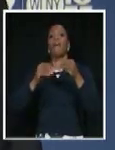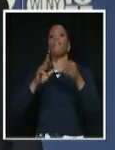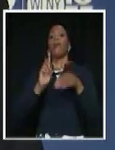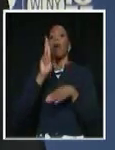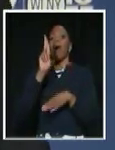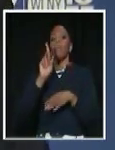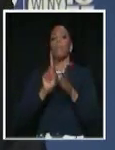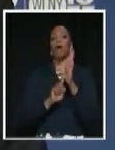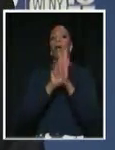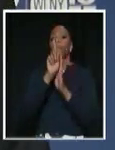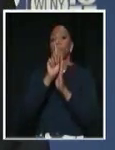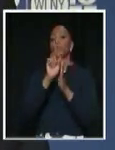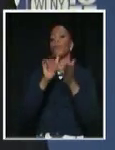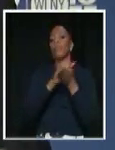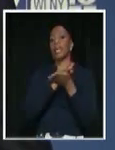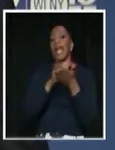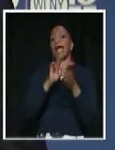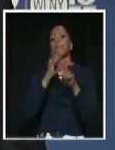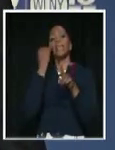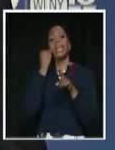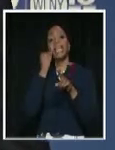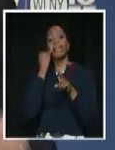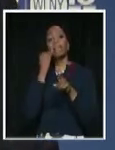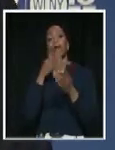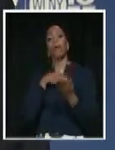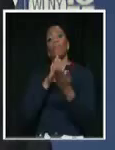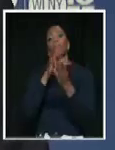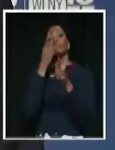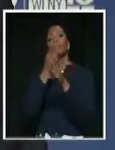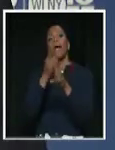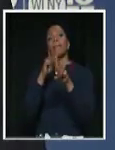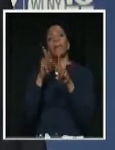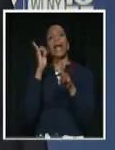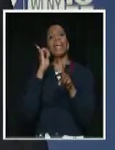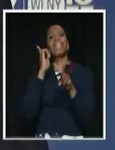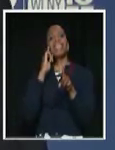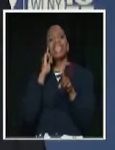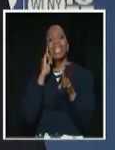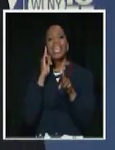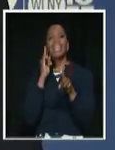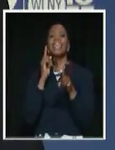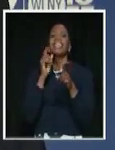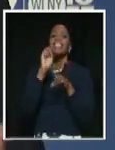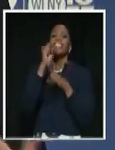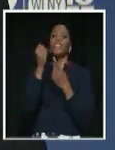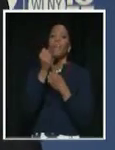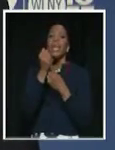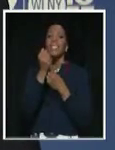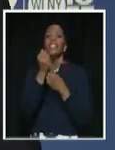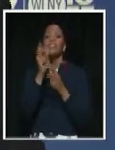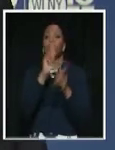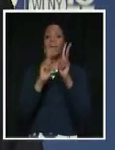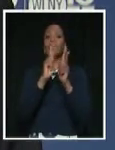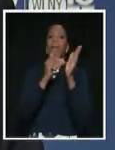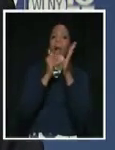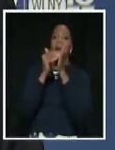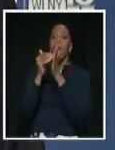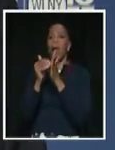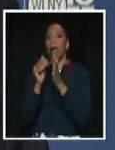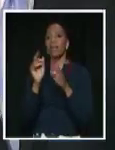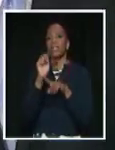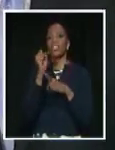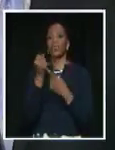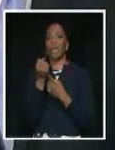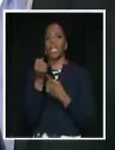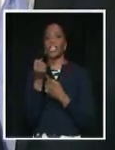way. But I think a lot of the mayor's plan is unfortunately going to pit all the pieces against each other and undermine the integrity and the availability of the service for all